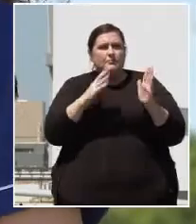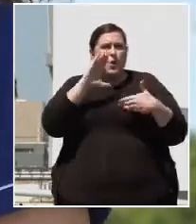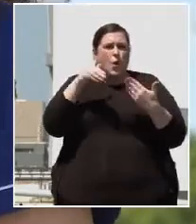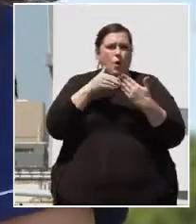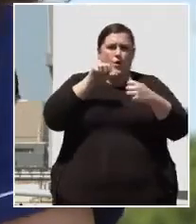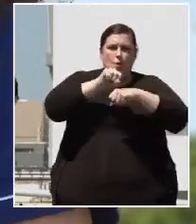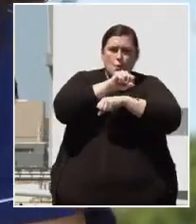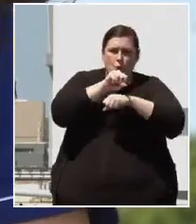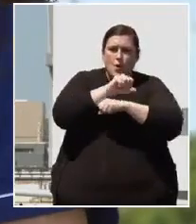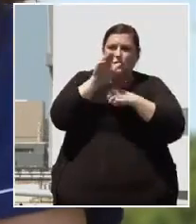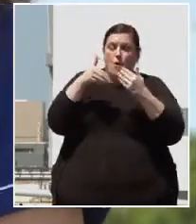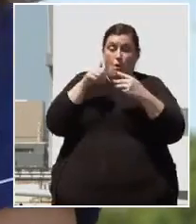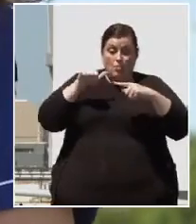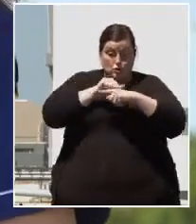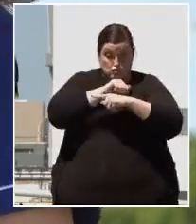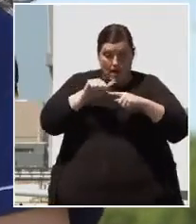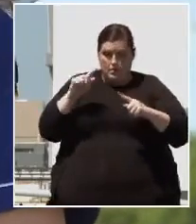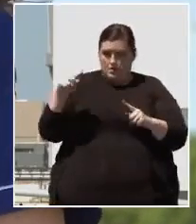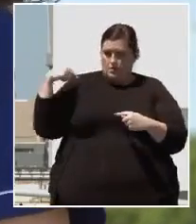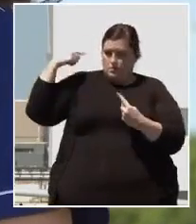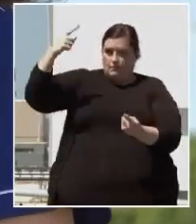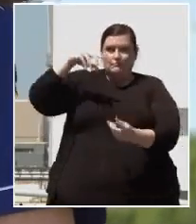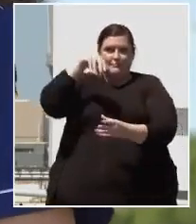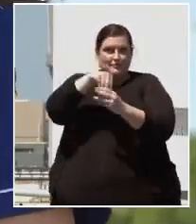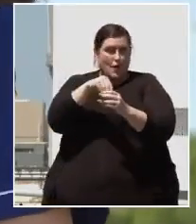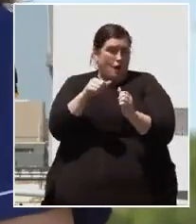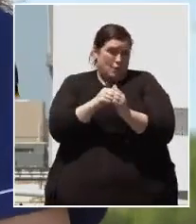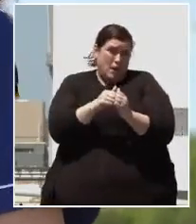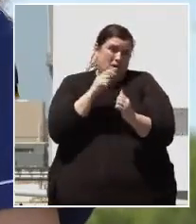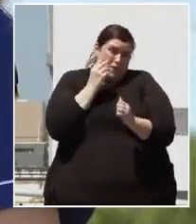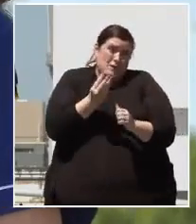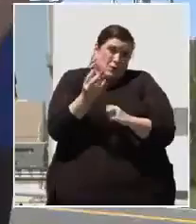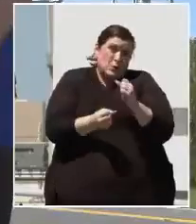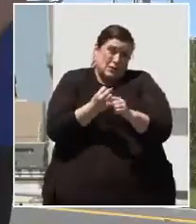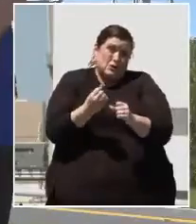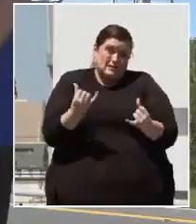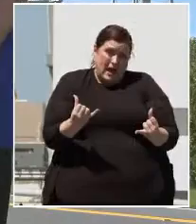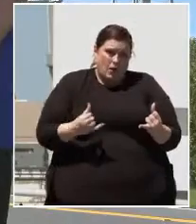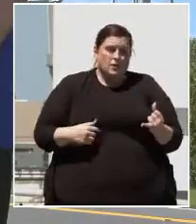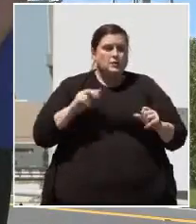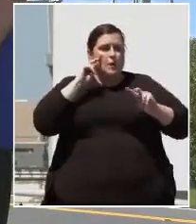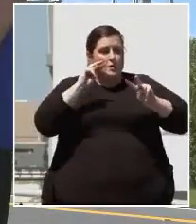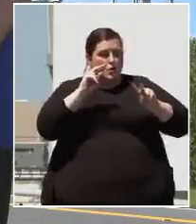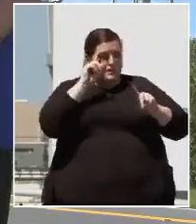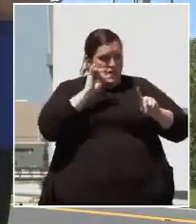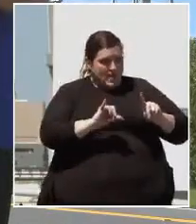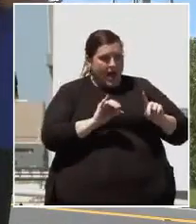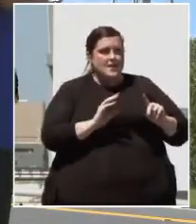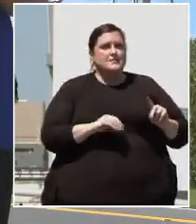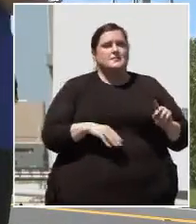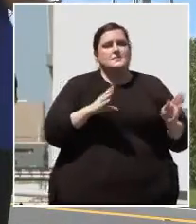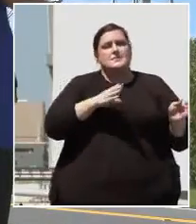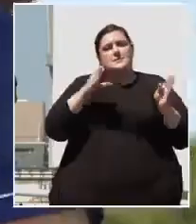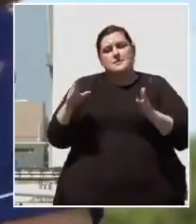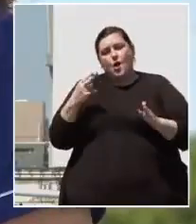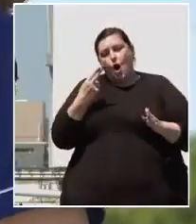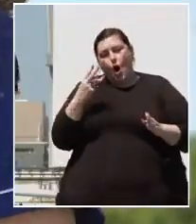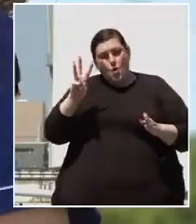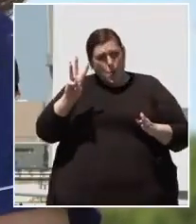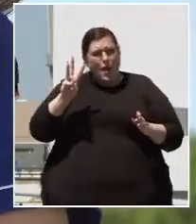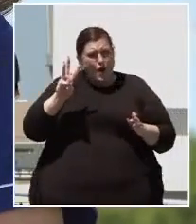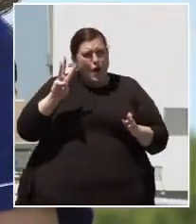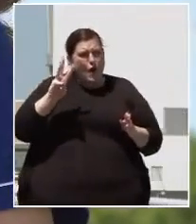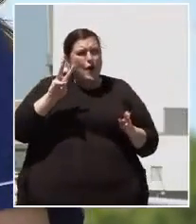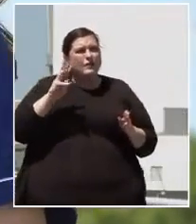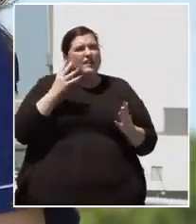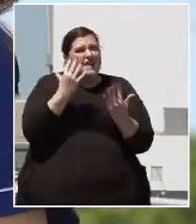all of the work all of the training that they have been putting in for a couple of years now and so I'm looking forward to that from a hardware and a firing